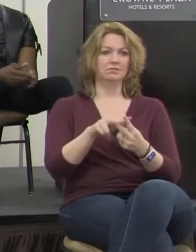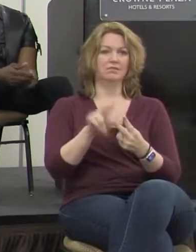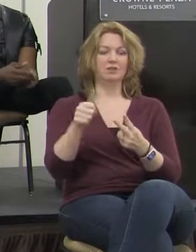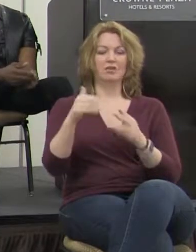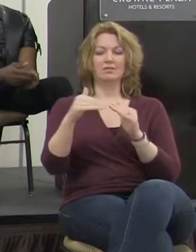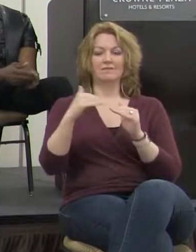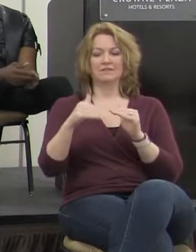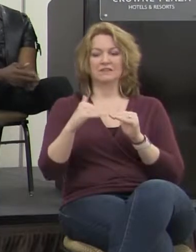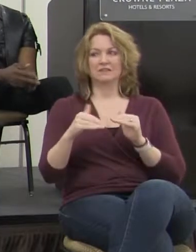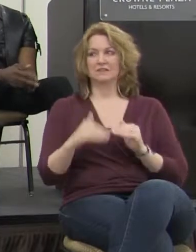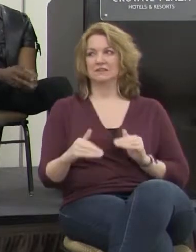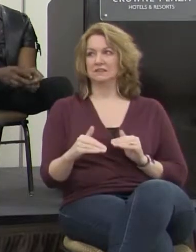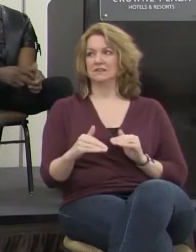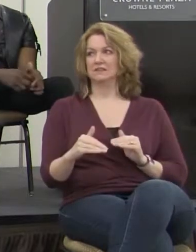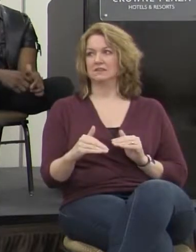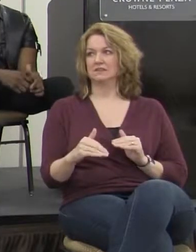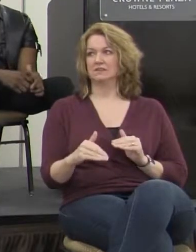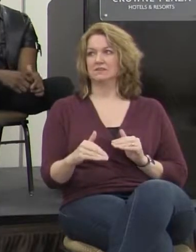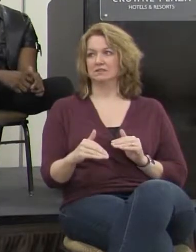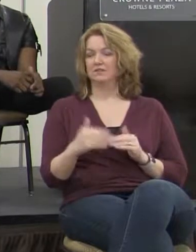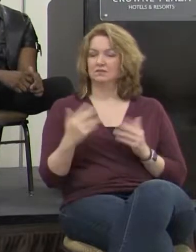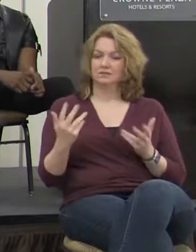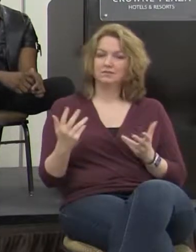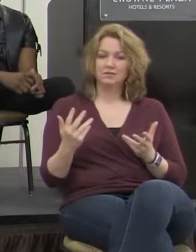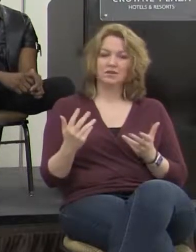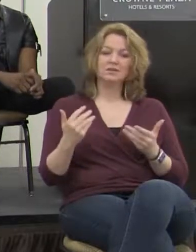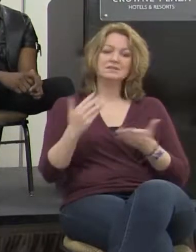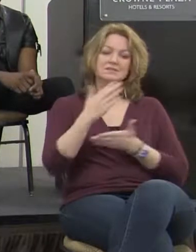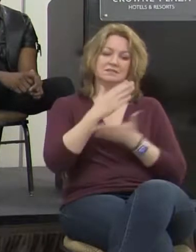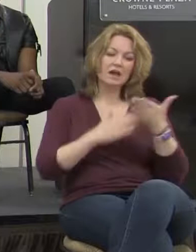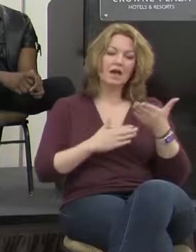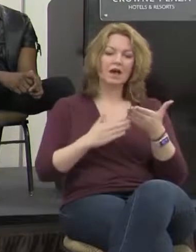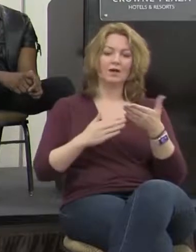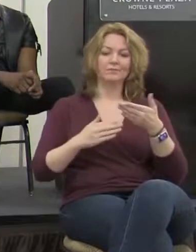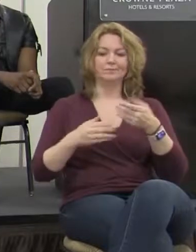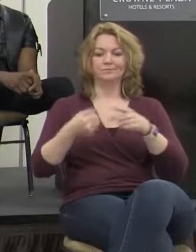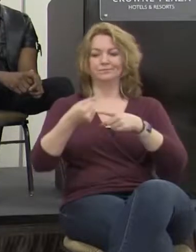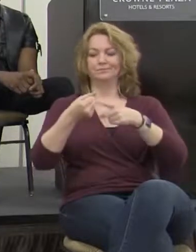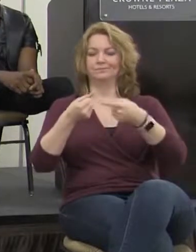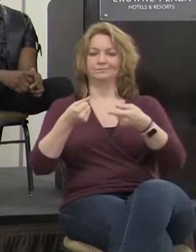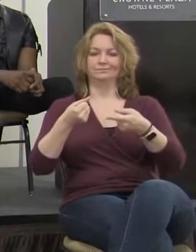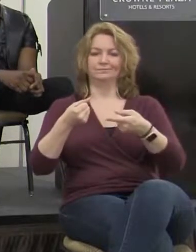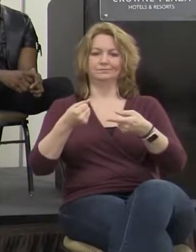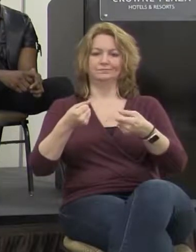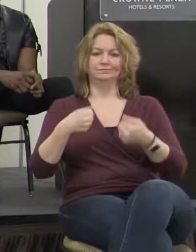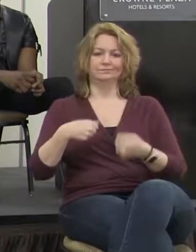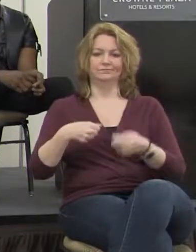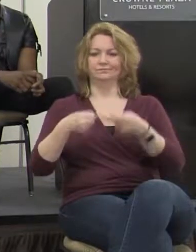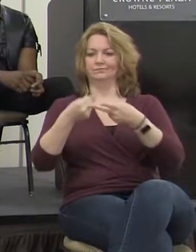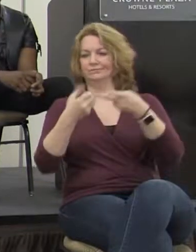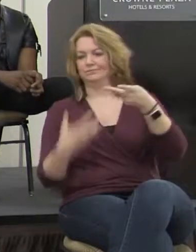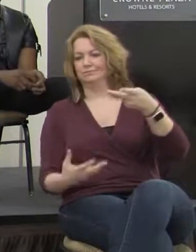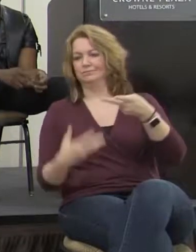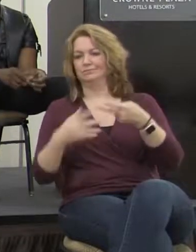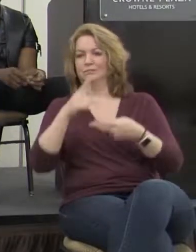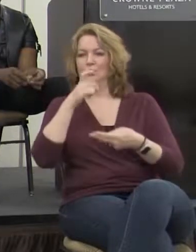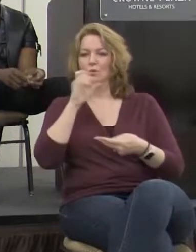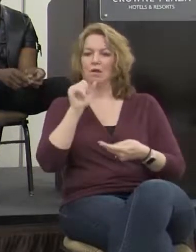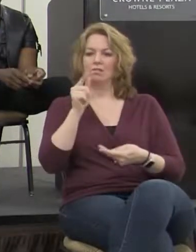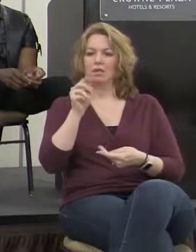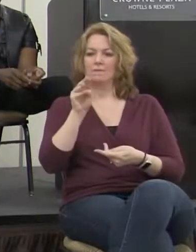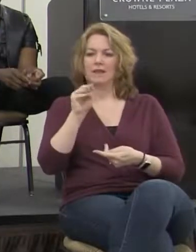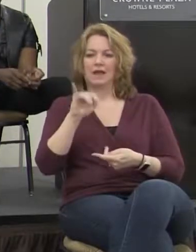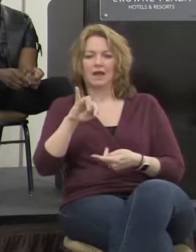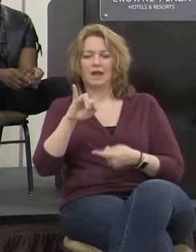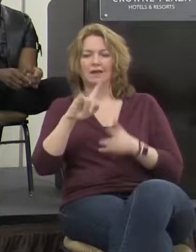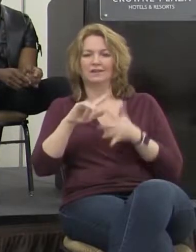levels within. Yeah, there's maybe some subsets. There's subsets of that before members who become alumni members and those types of things.